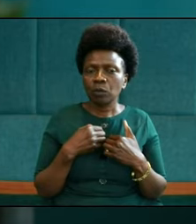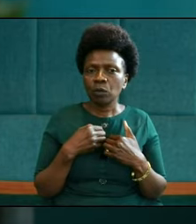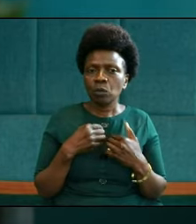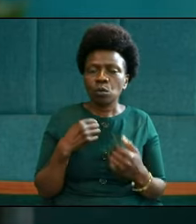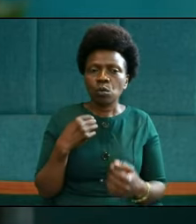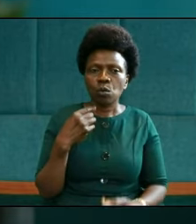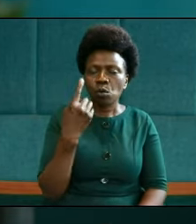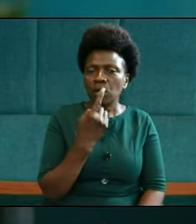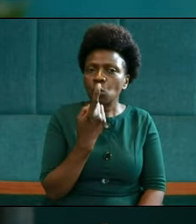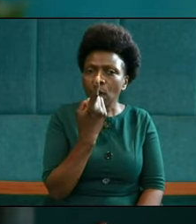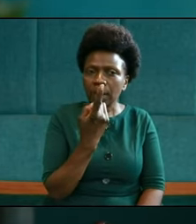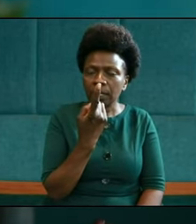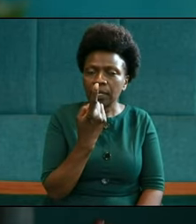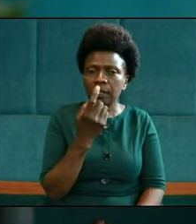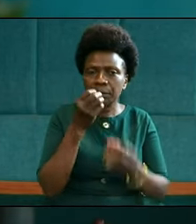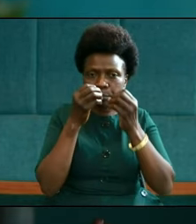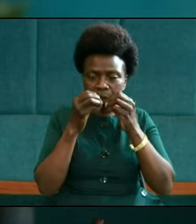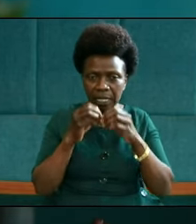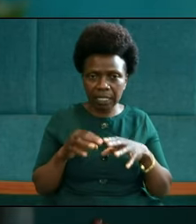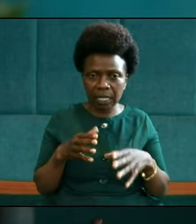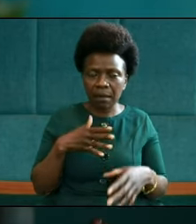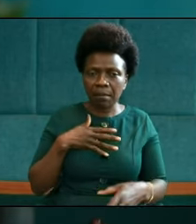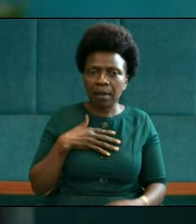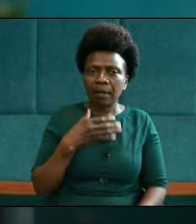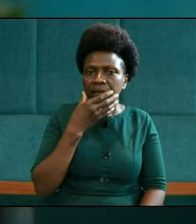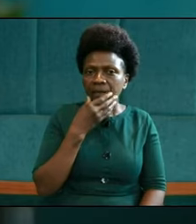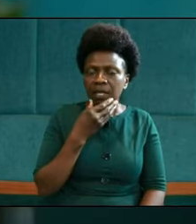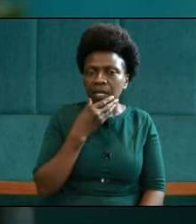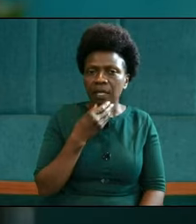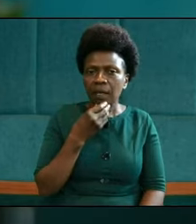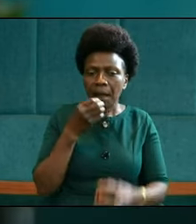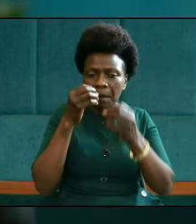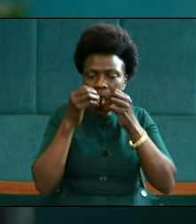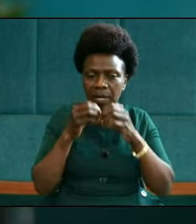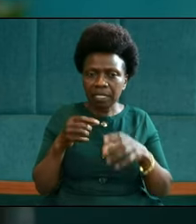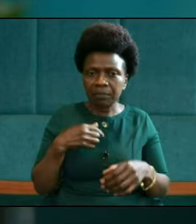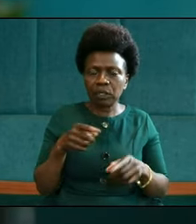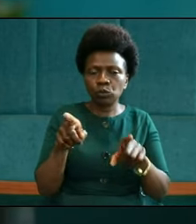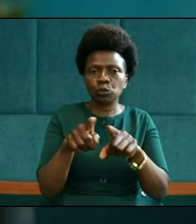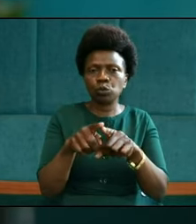only one blessing, my father? Bless me too.